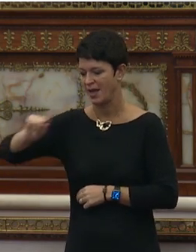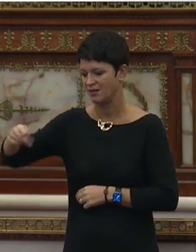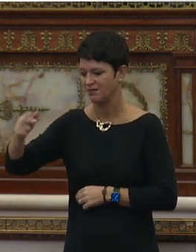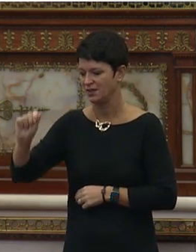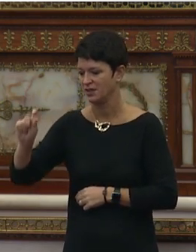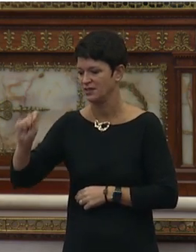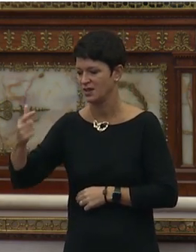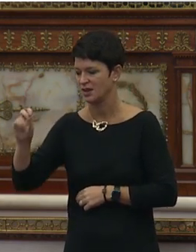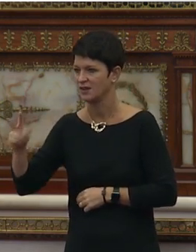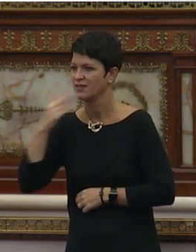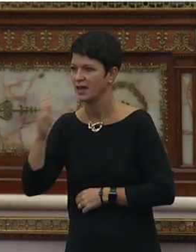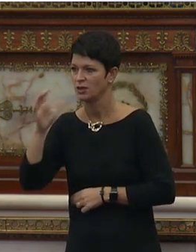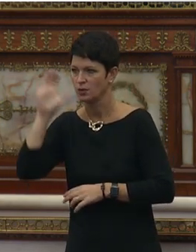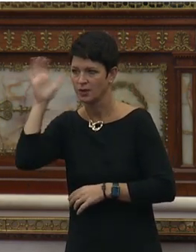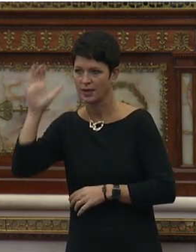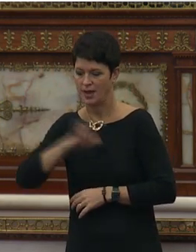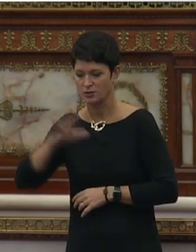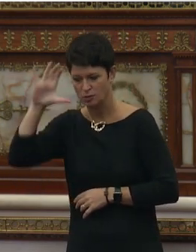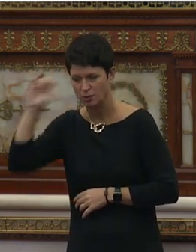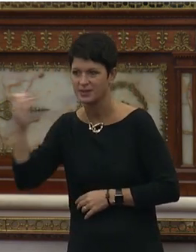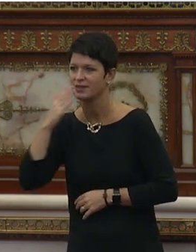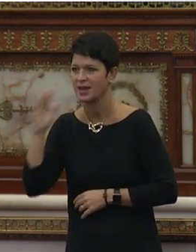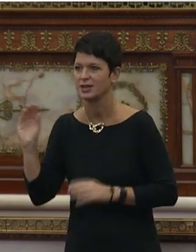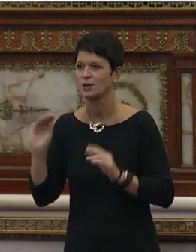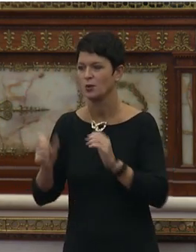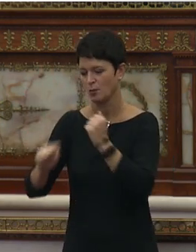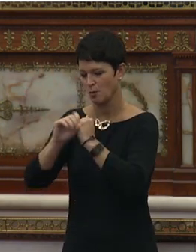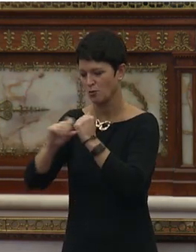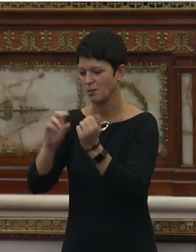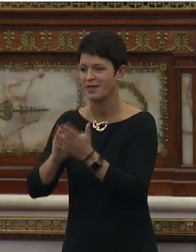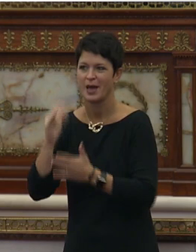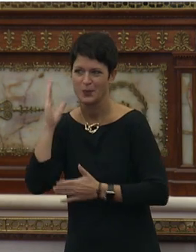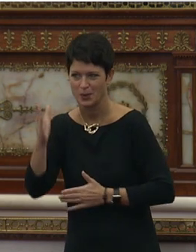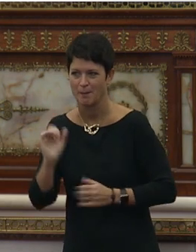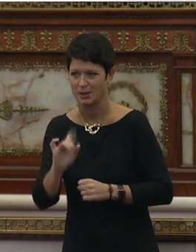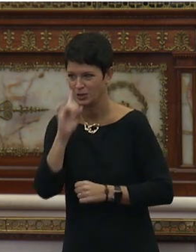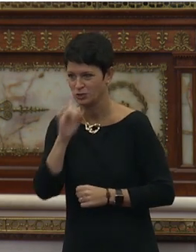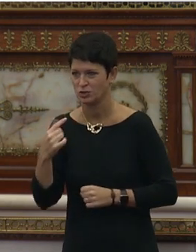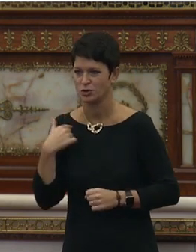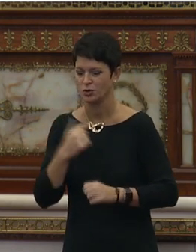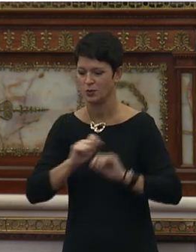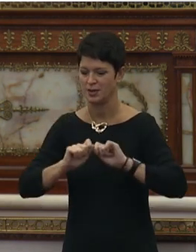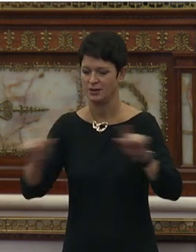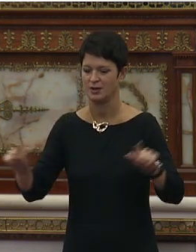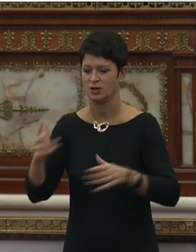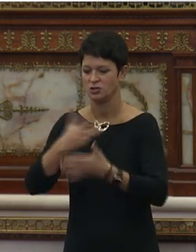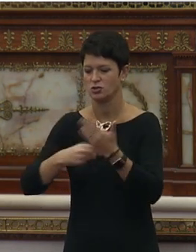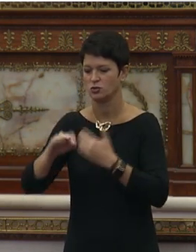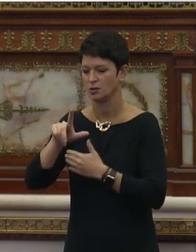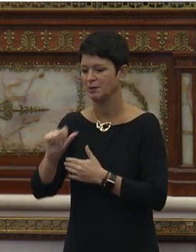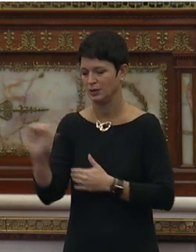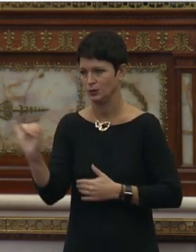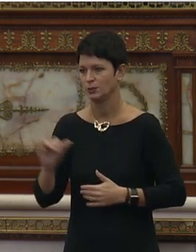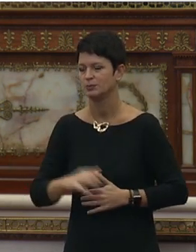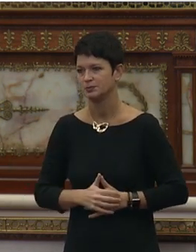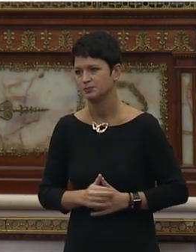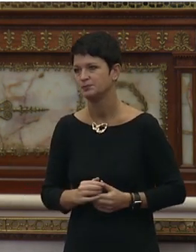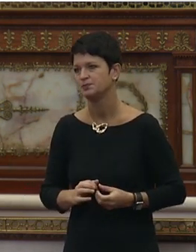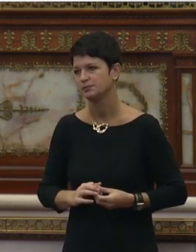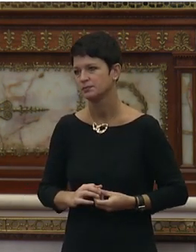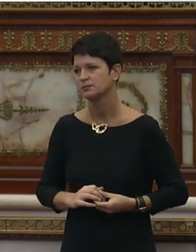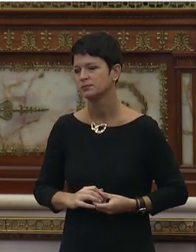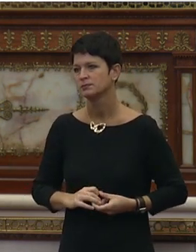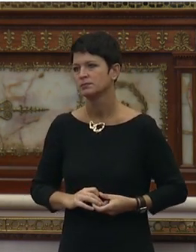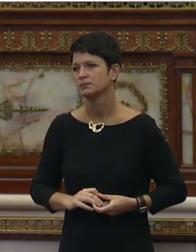resource.hubs@phila.gov. Thank you, Council President. Sorry, President. Thank you. We'll promote it, and we'll continue to make sure that we get it out on our social media platform. Thank you,